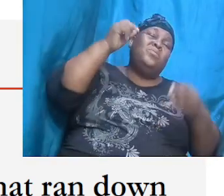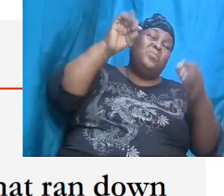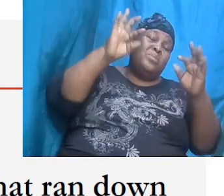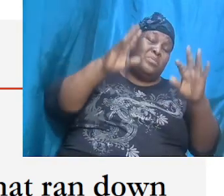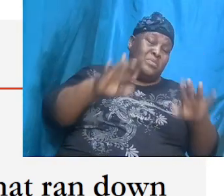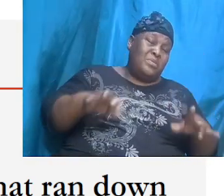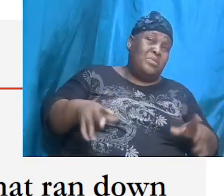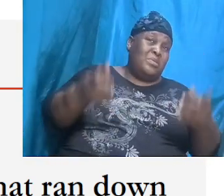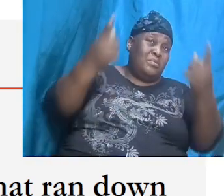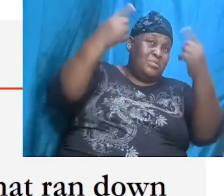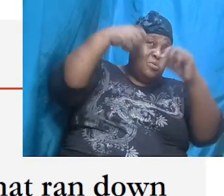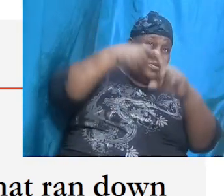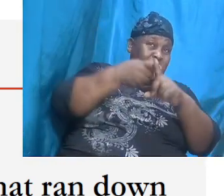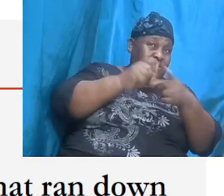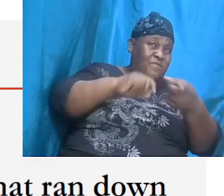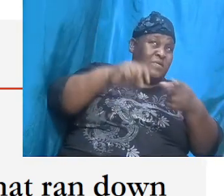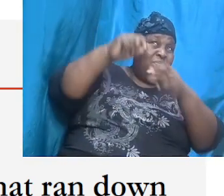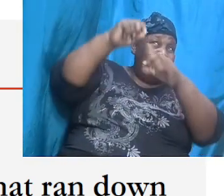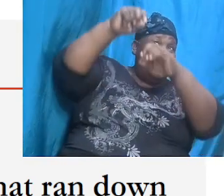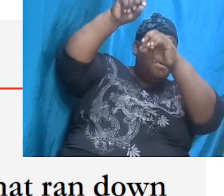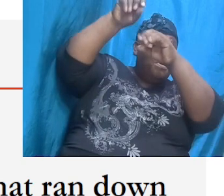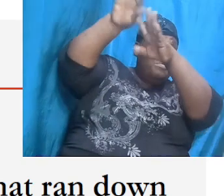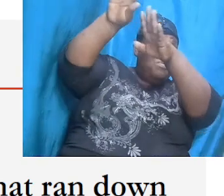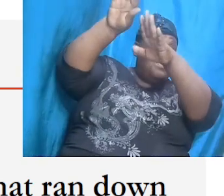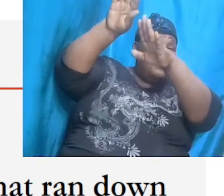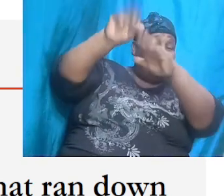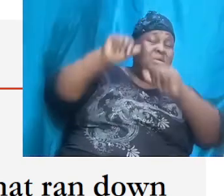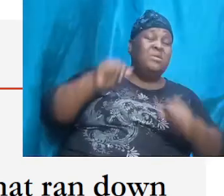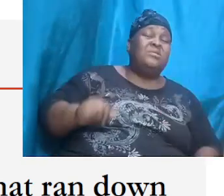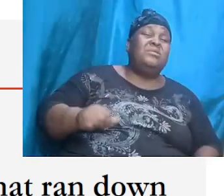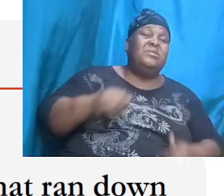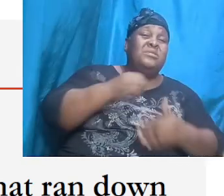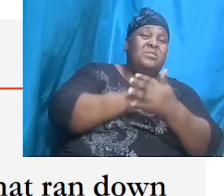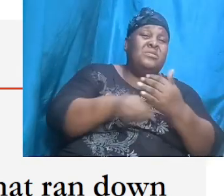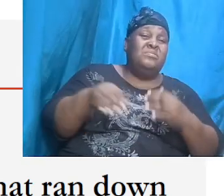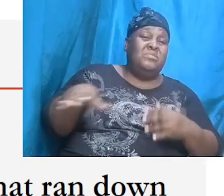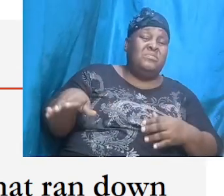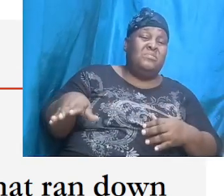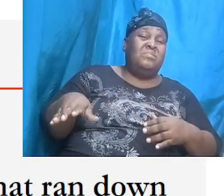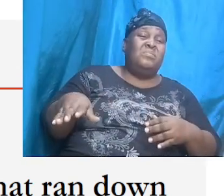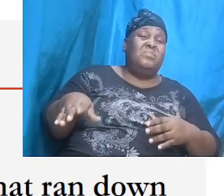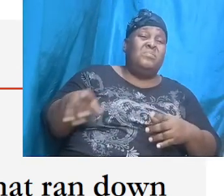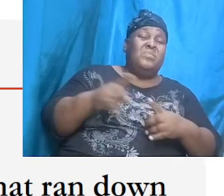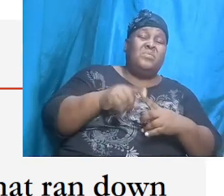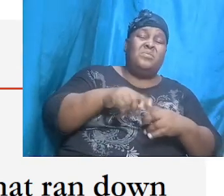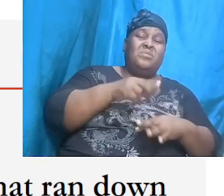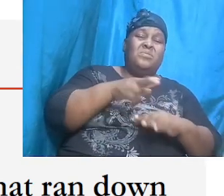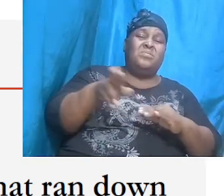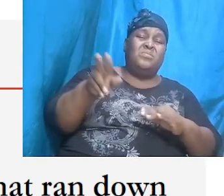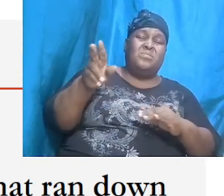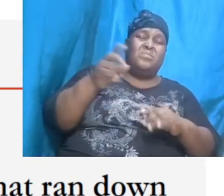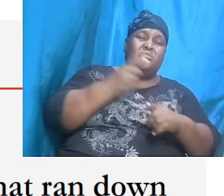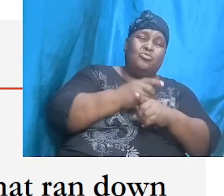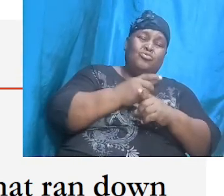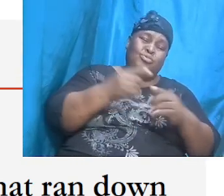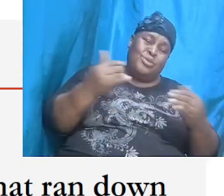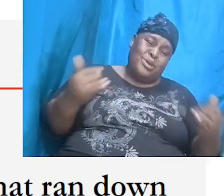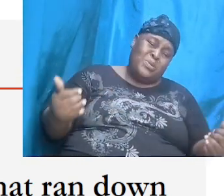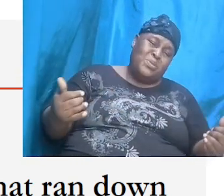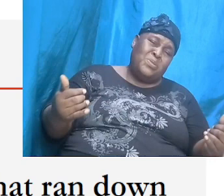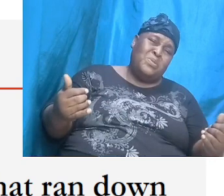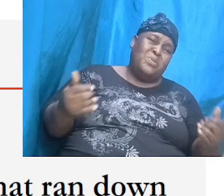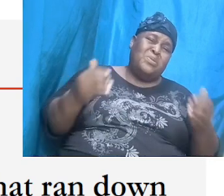So there's something there in that. But until we reach there, right now we are looking at the fact that it